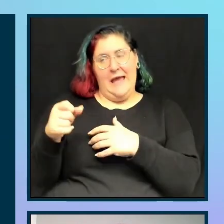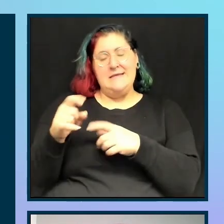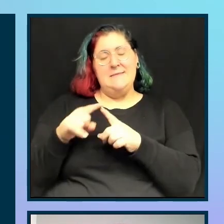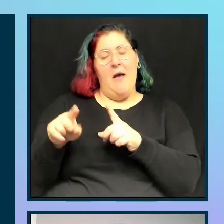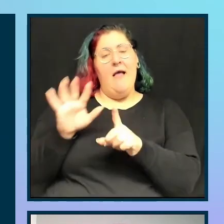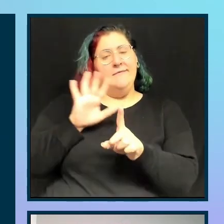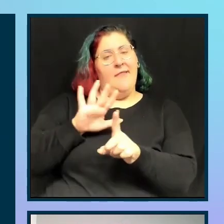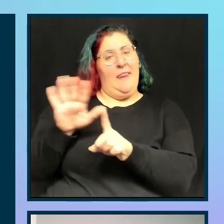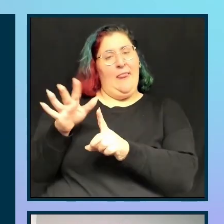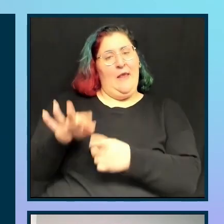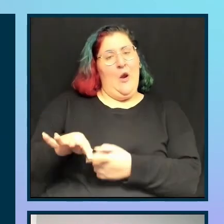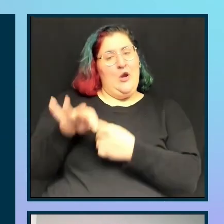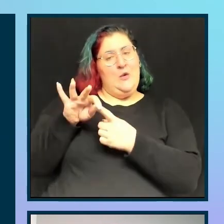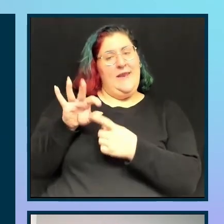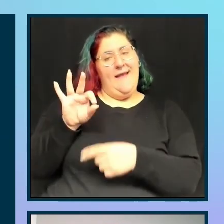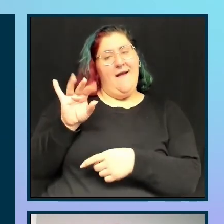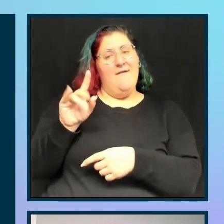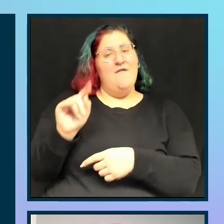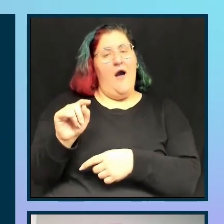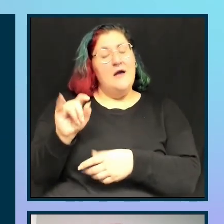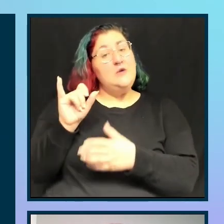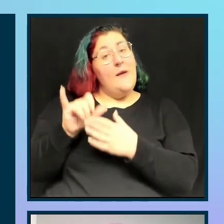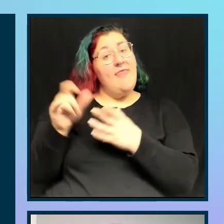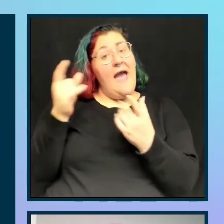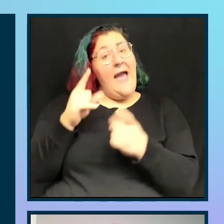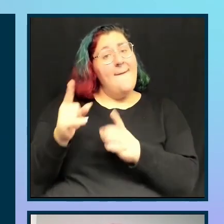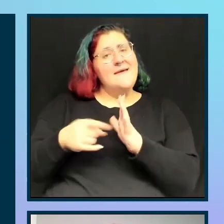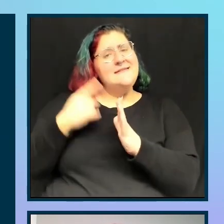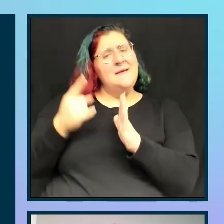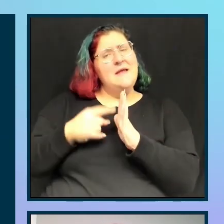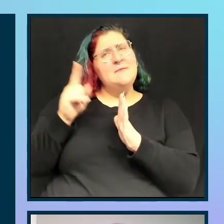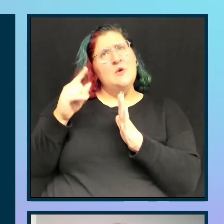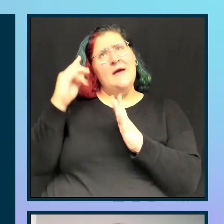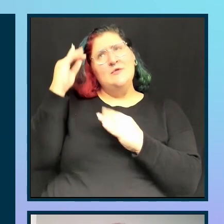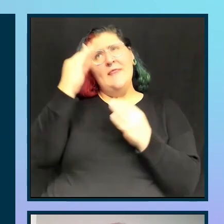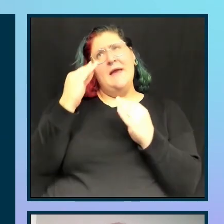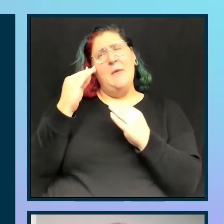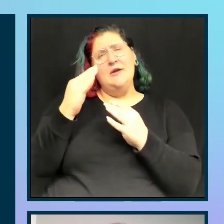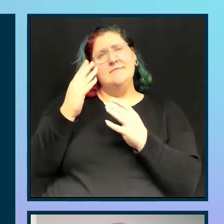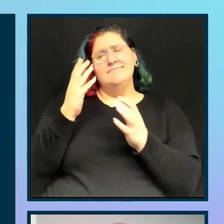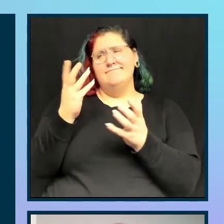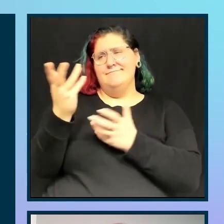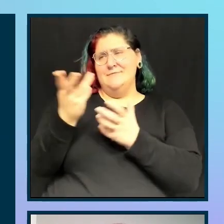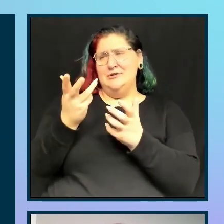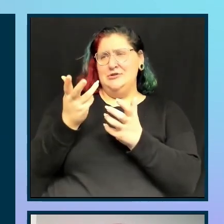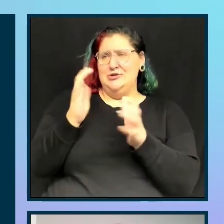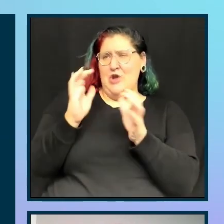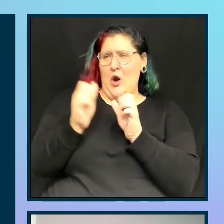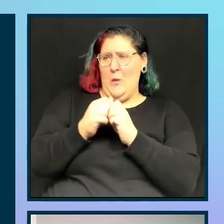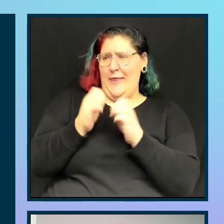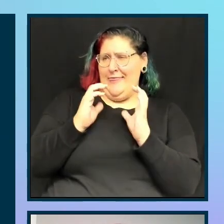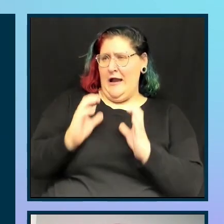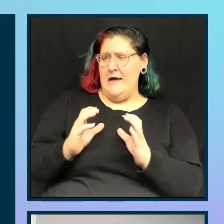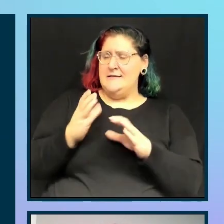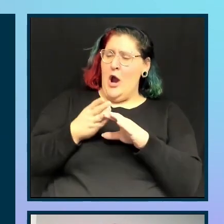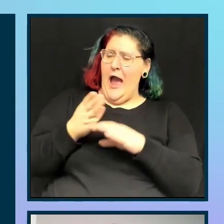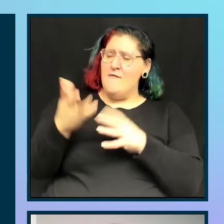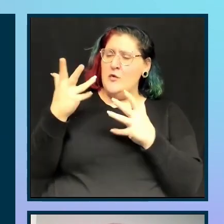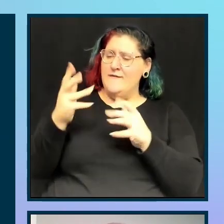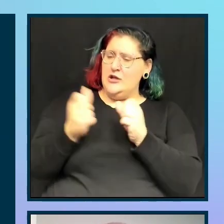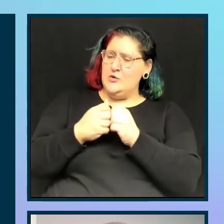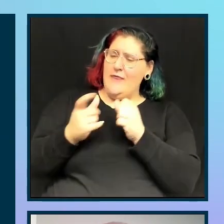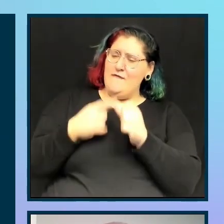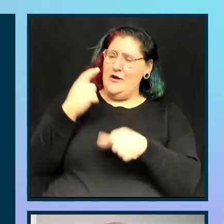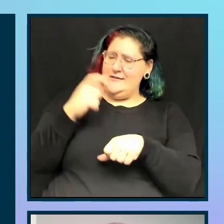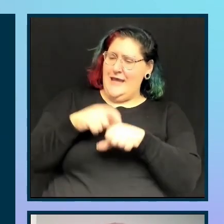So in cases like that, sometimes you have to go back and talk with the customer and say, after we've done our initial analysis, we've